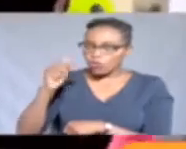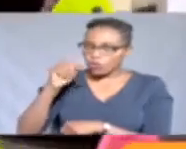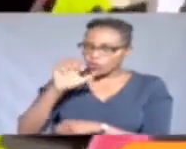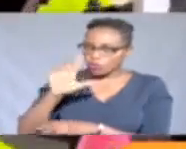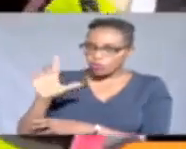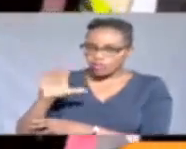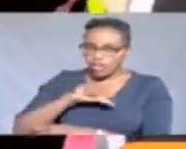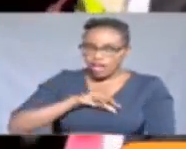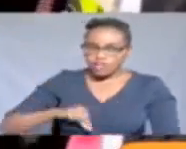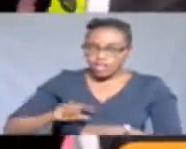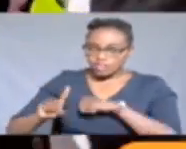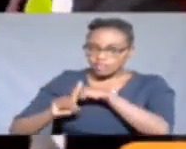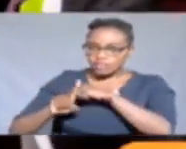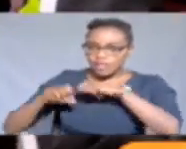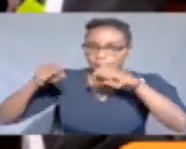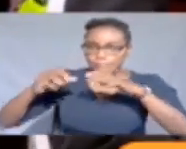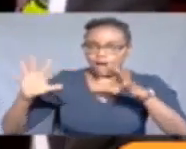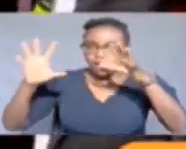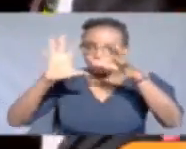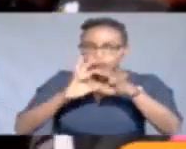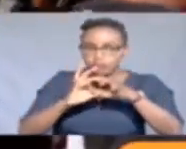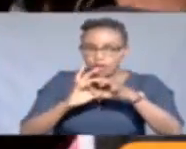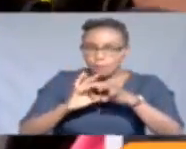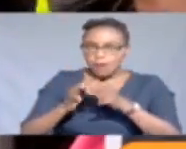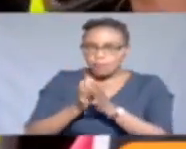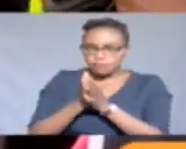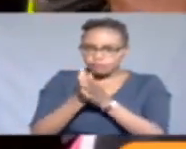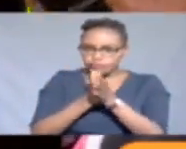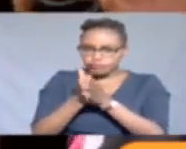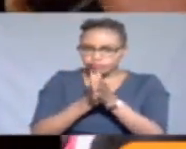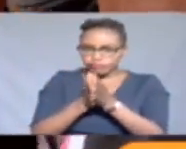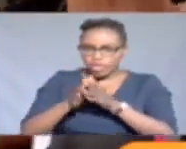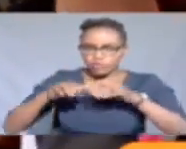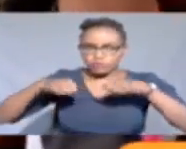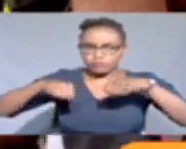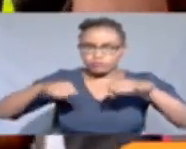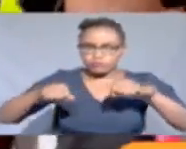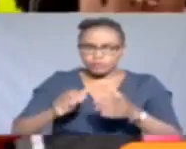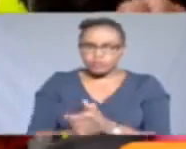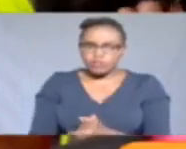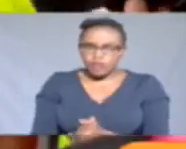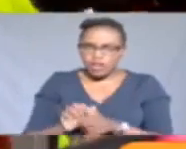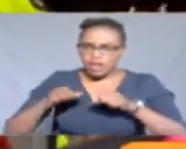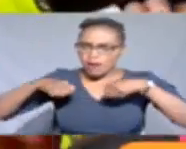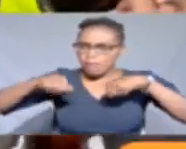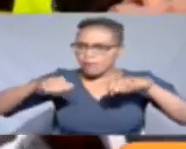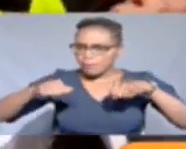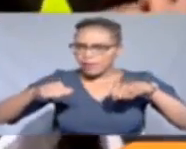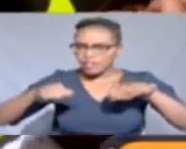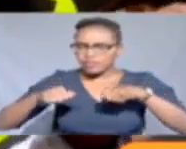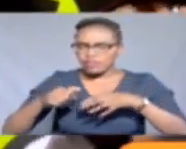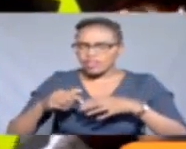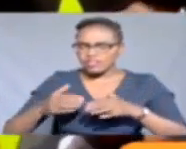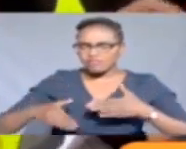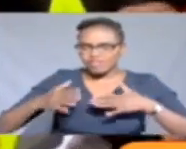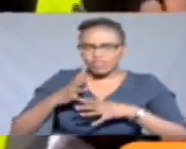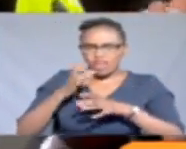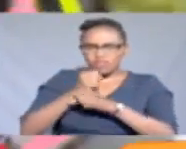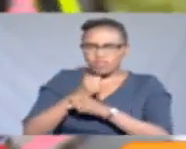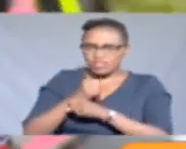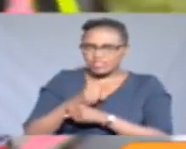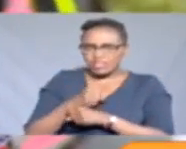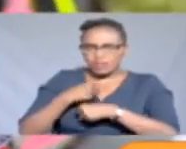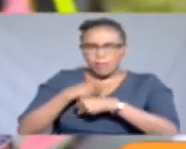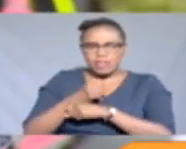Six lady bikers who connected on their passion to ride. Riding gives you confidence, it makes you